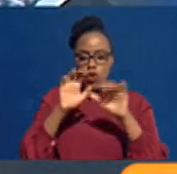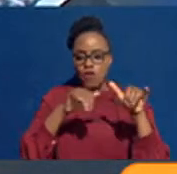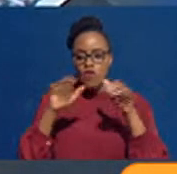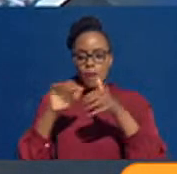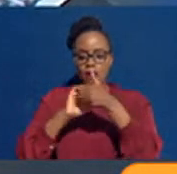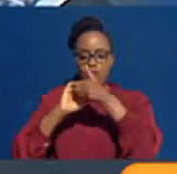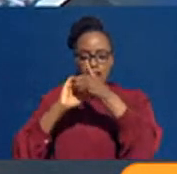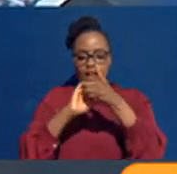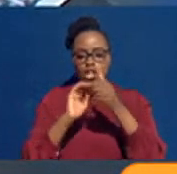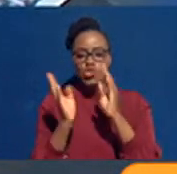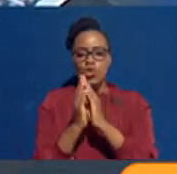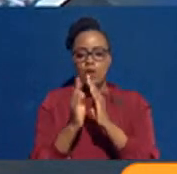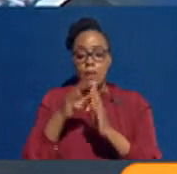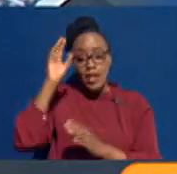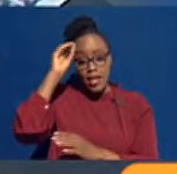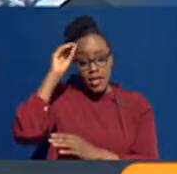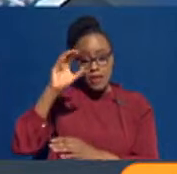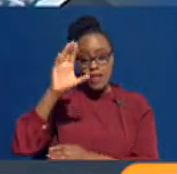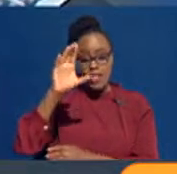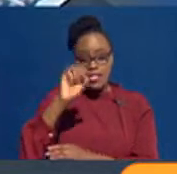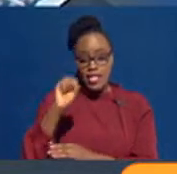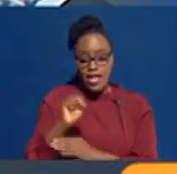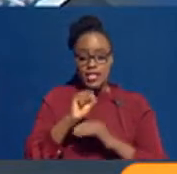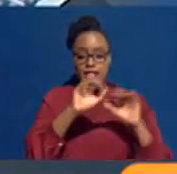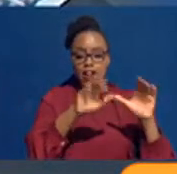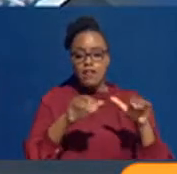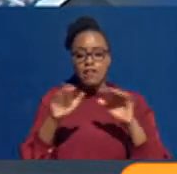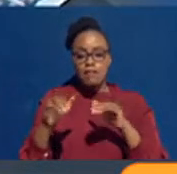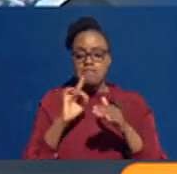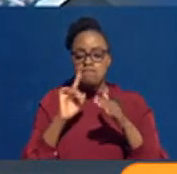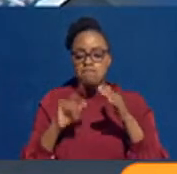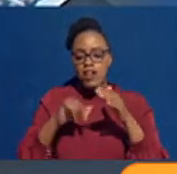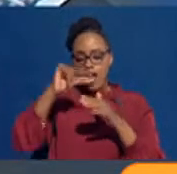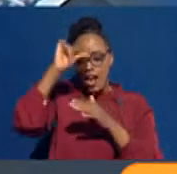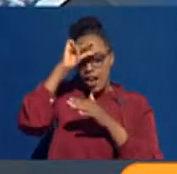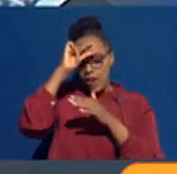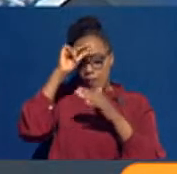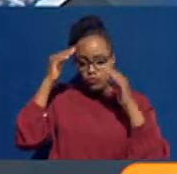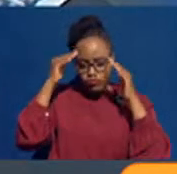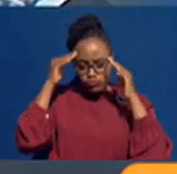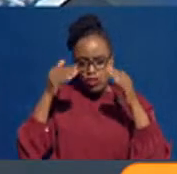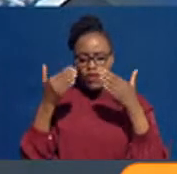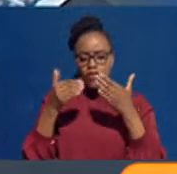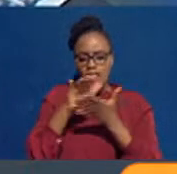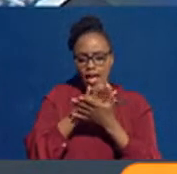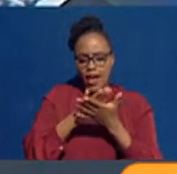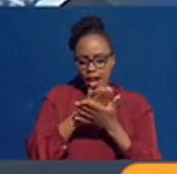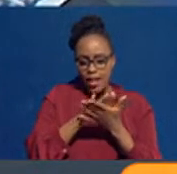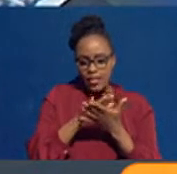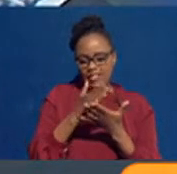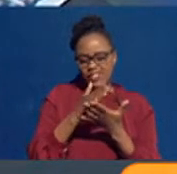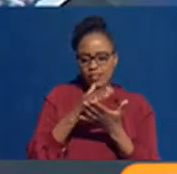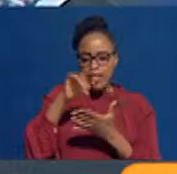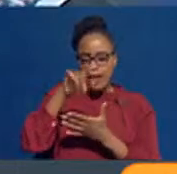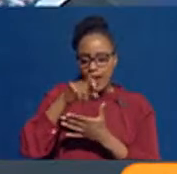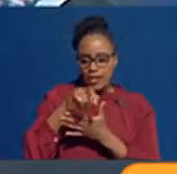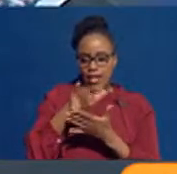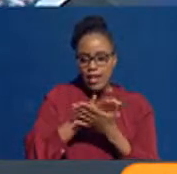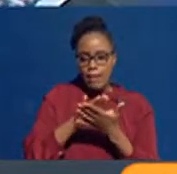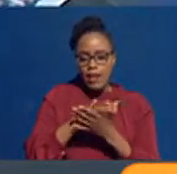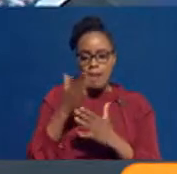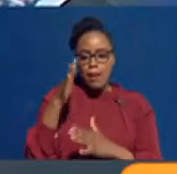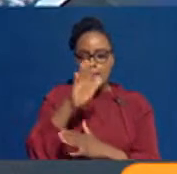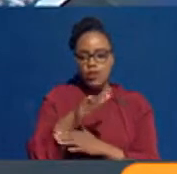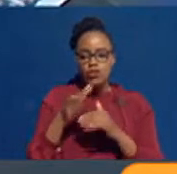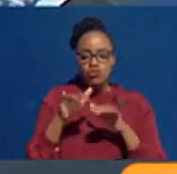Kiambu, Agriculture Cabinet Secretary Mithika Linturi said the government will embark on the guaranteed minimum return scheme to stabilize